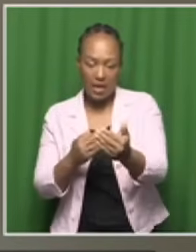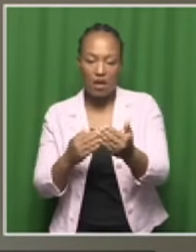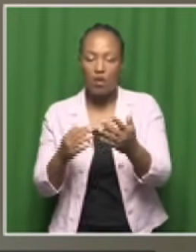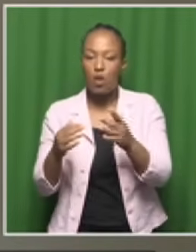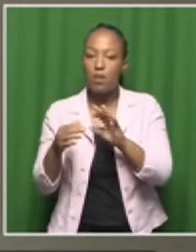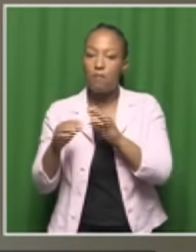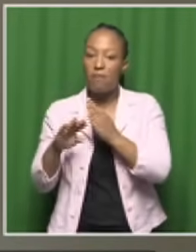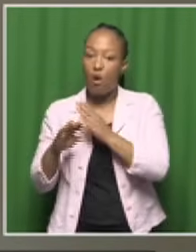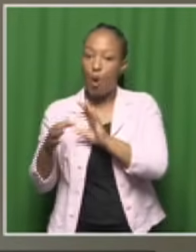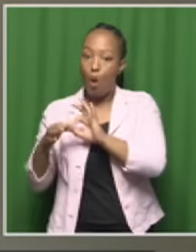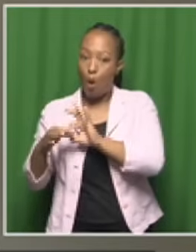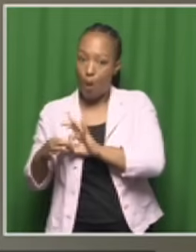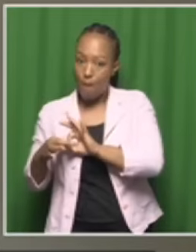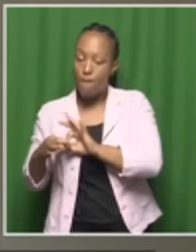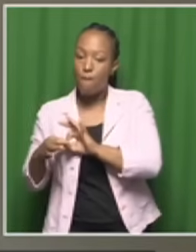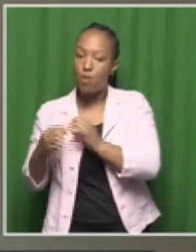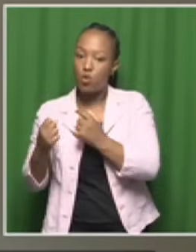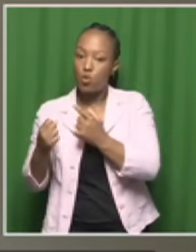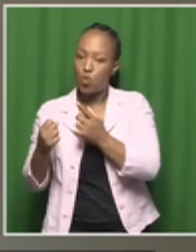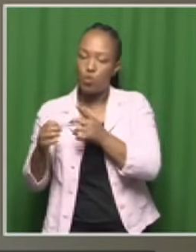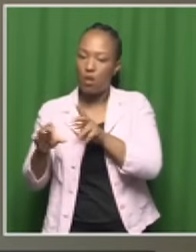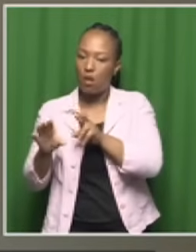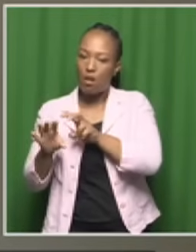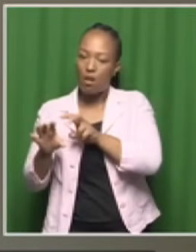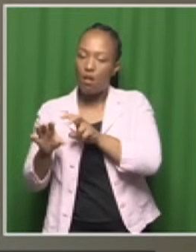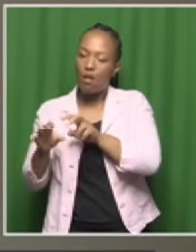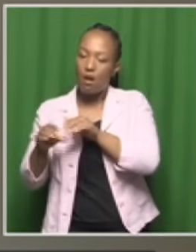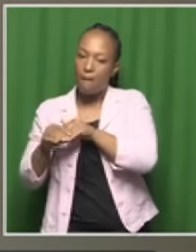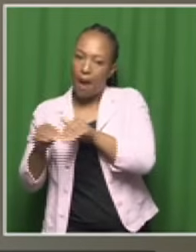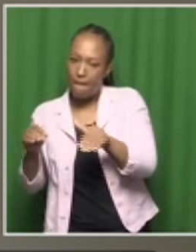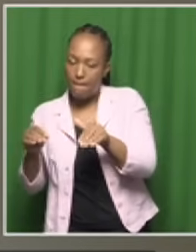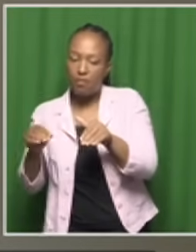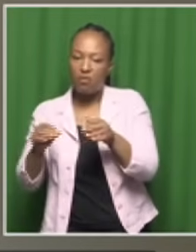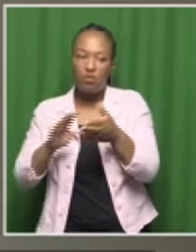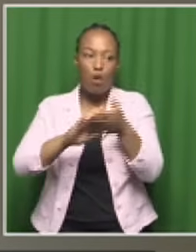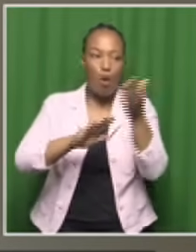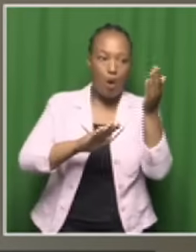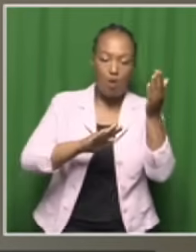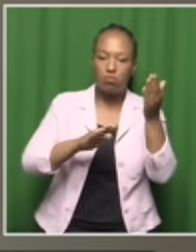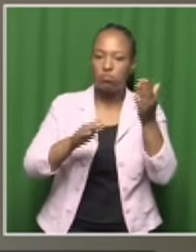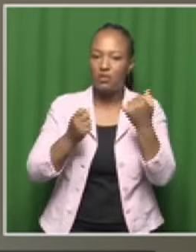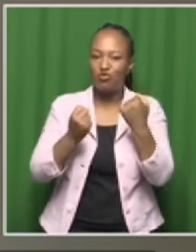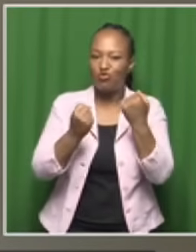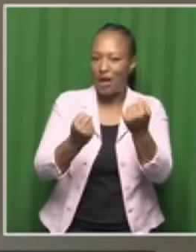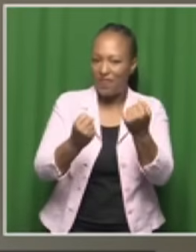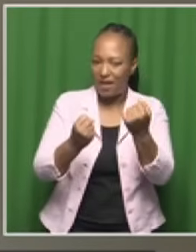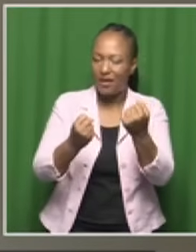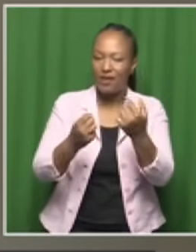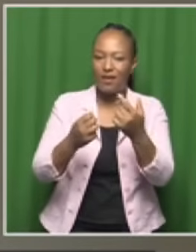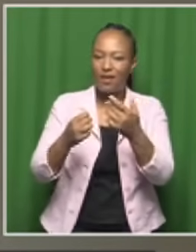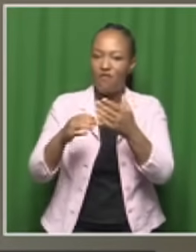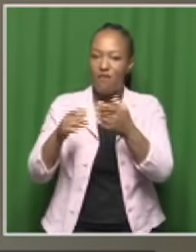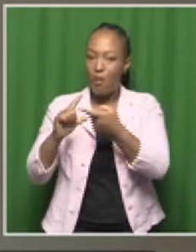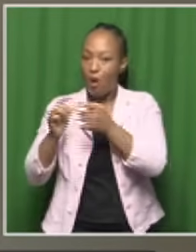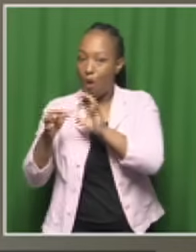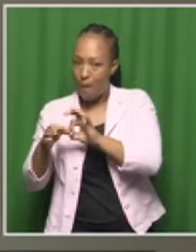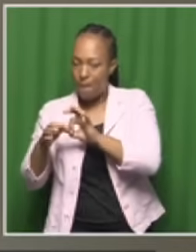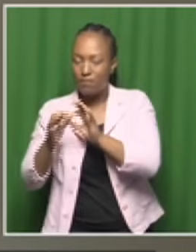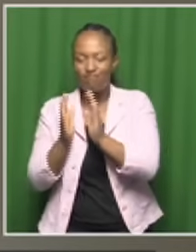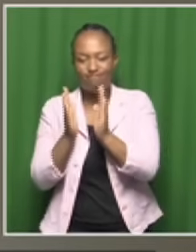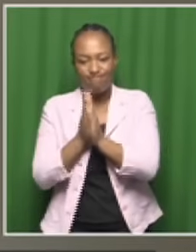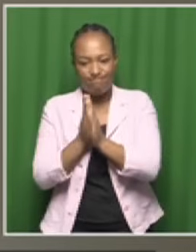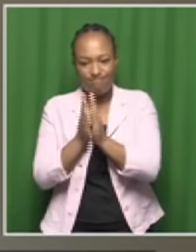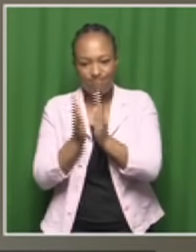whatever endeavor you're going to be taking care of, whatever errand you're going to be taking care of, please be responsible on the road.